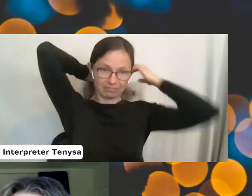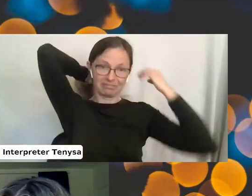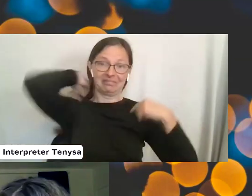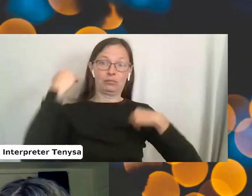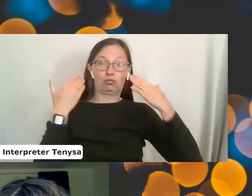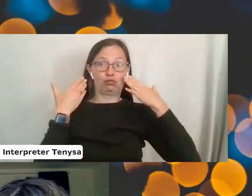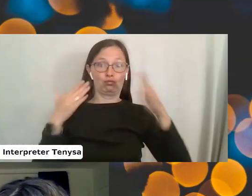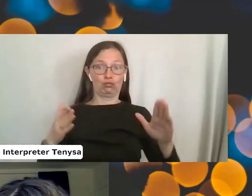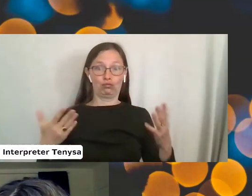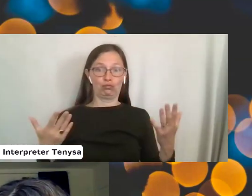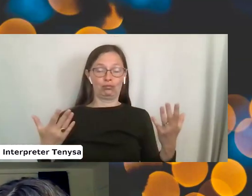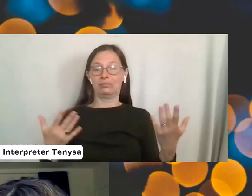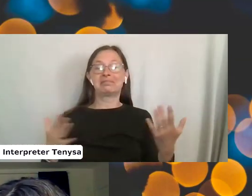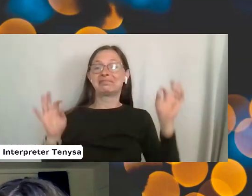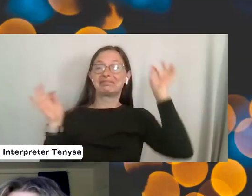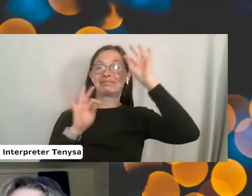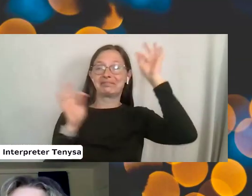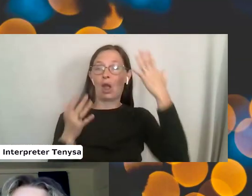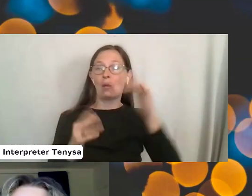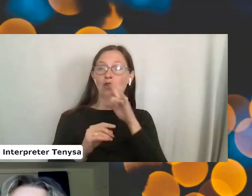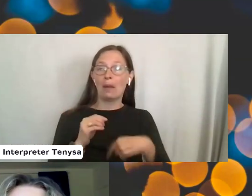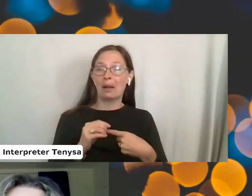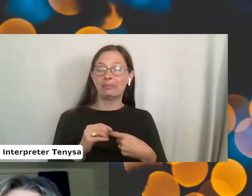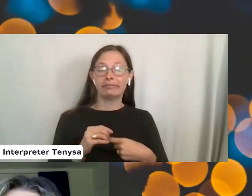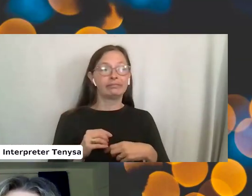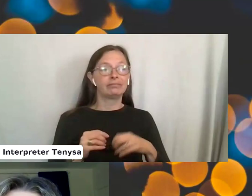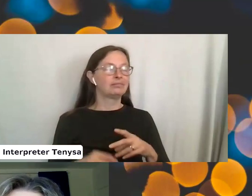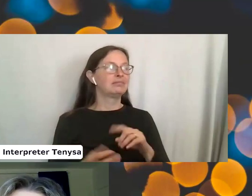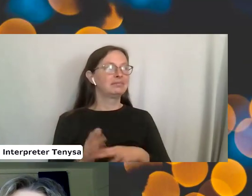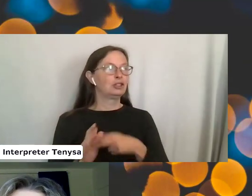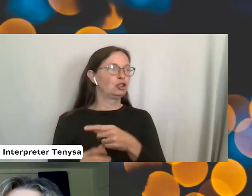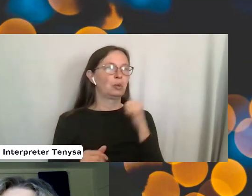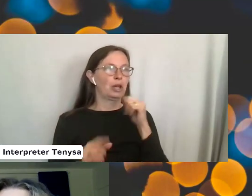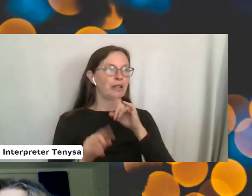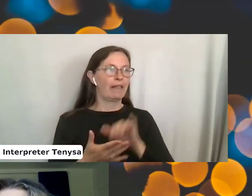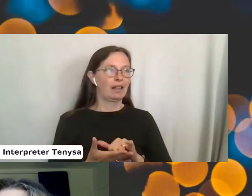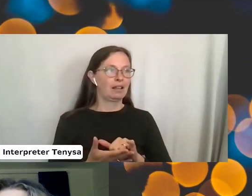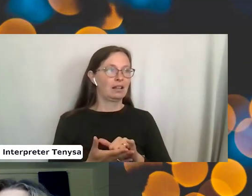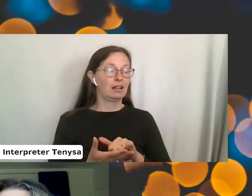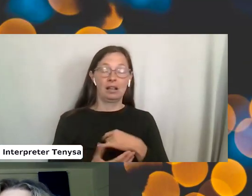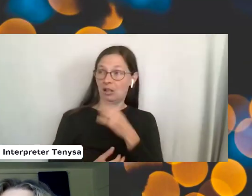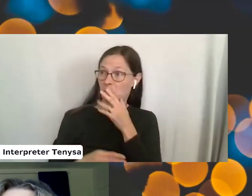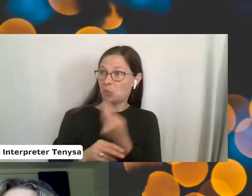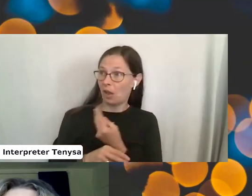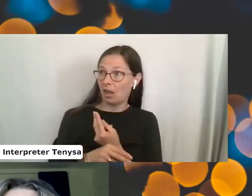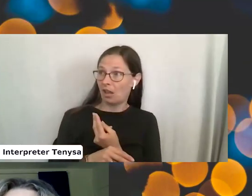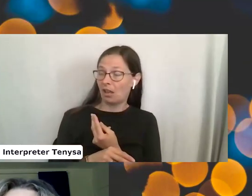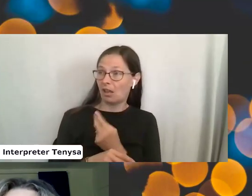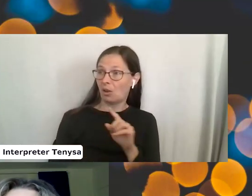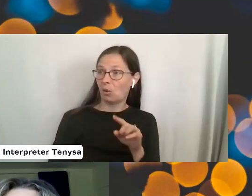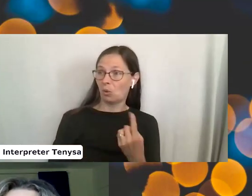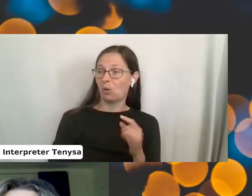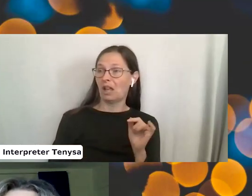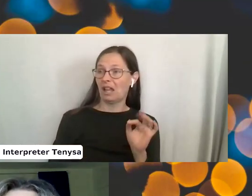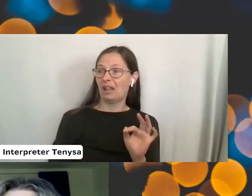idea what you're talking about. Okay, great. So she will not answer that. Would I wear it? Only if